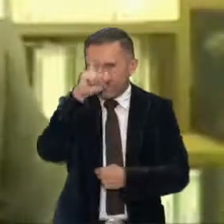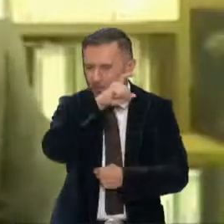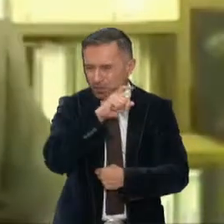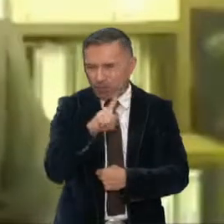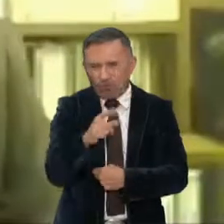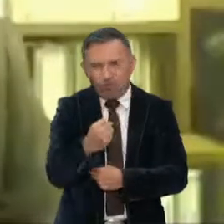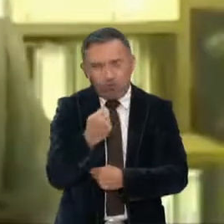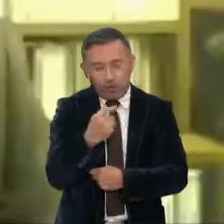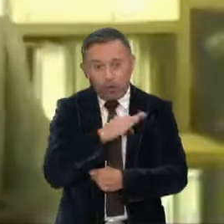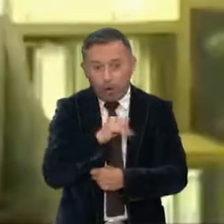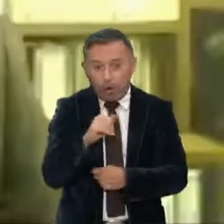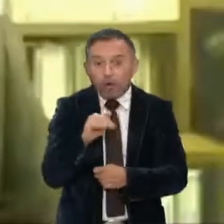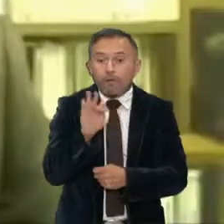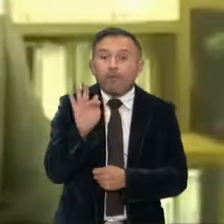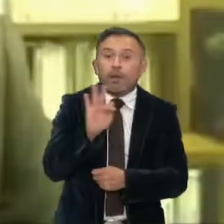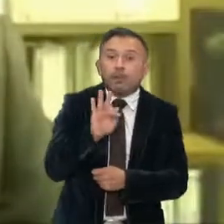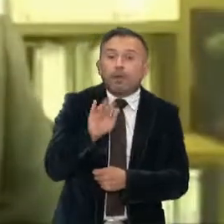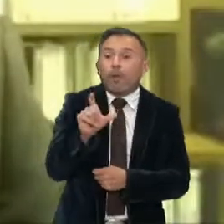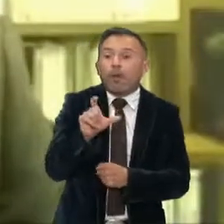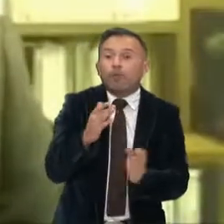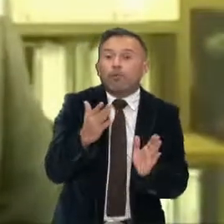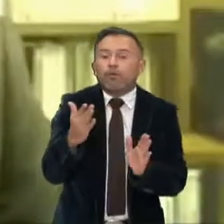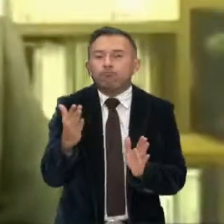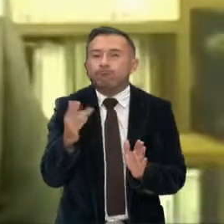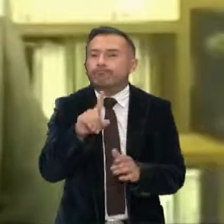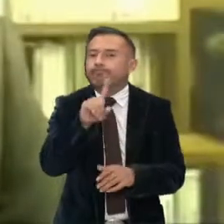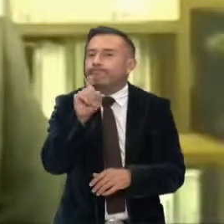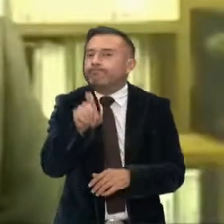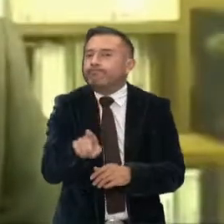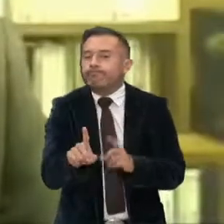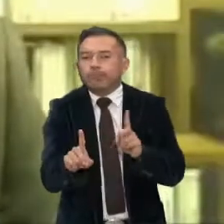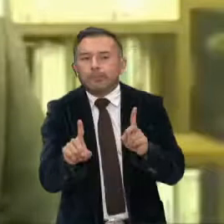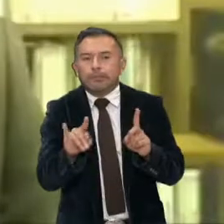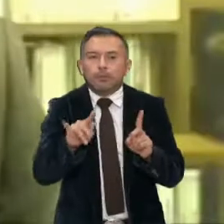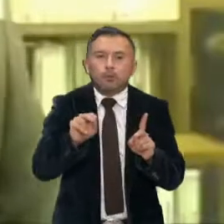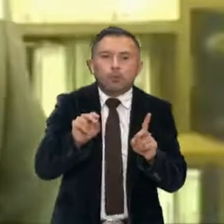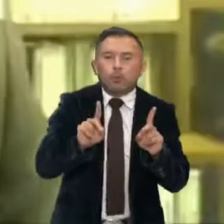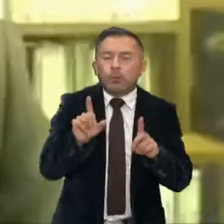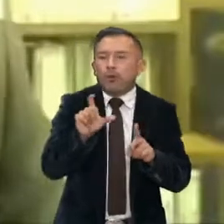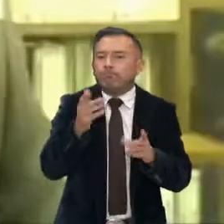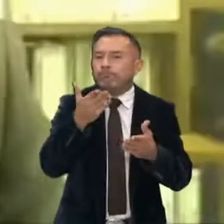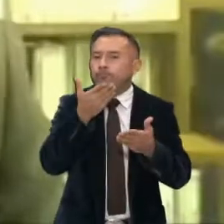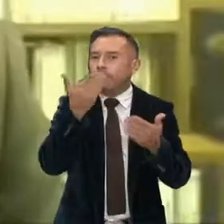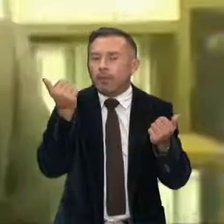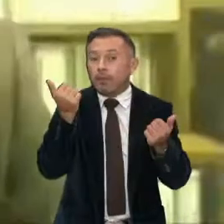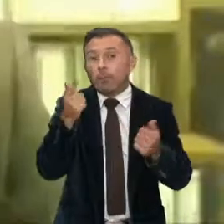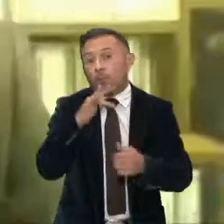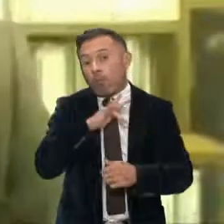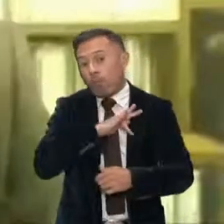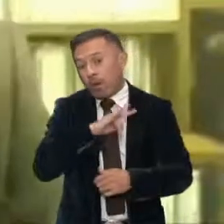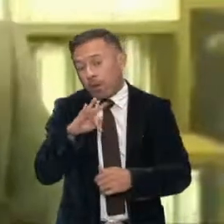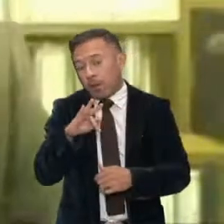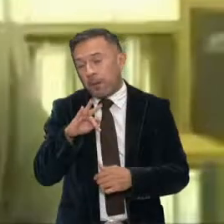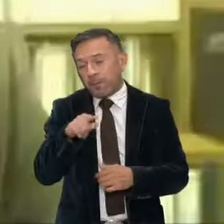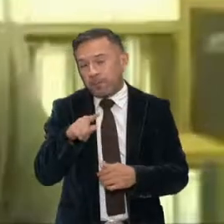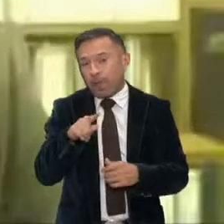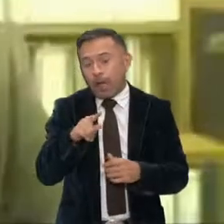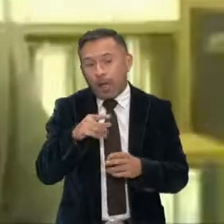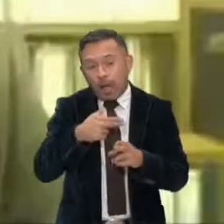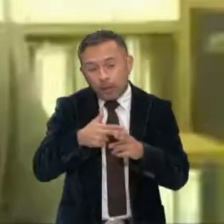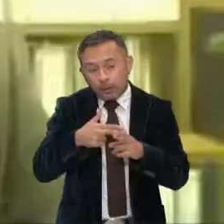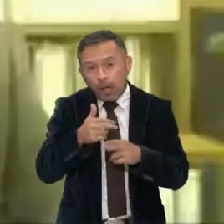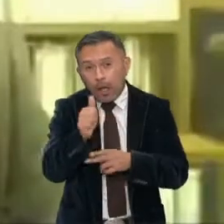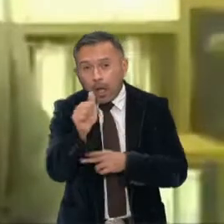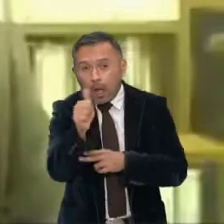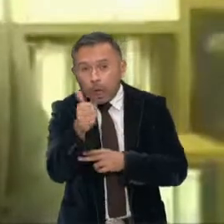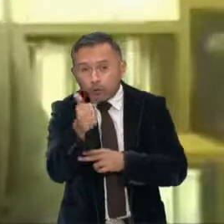to redefine the date of the election. So as soon as we had the new date,